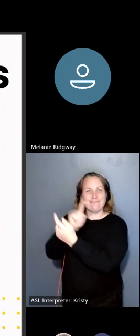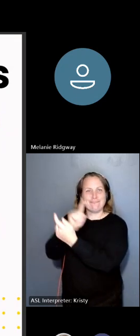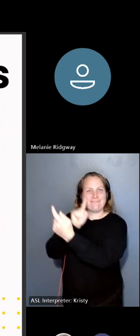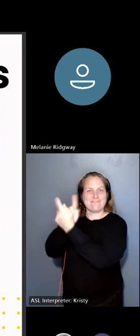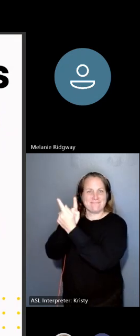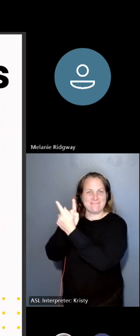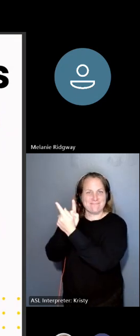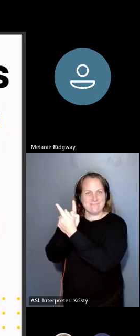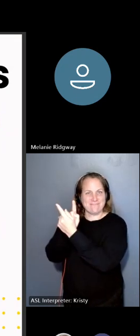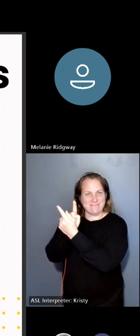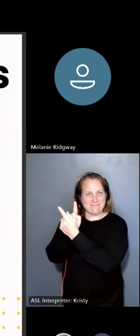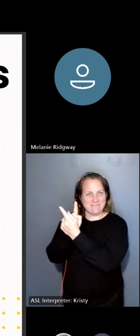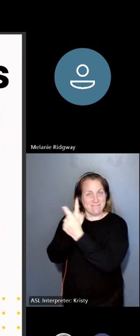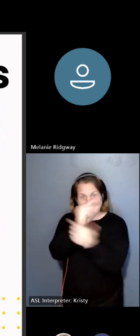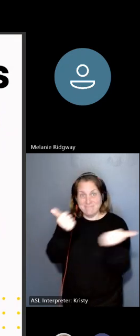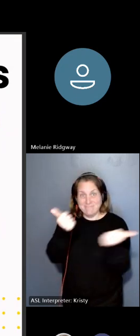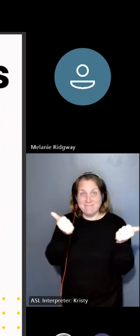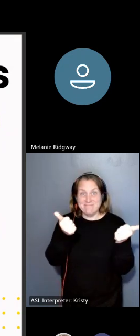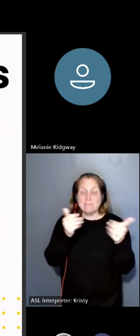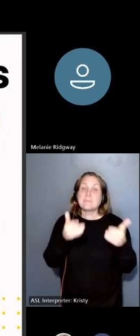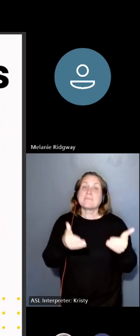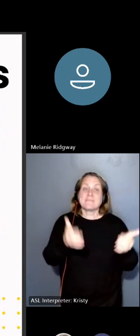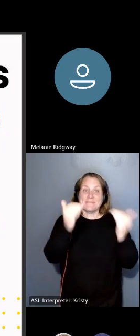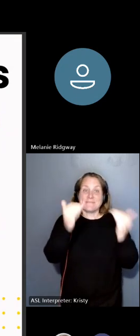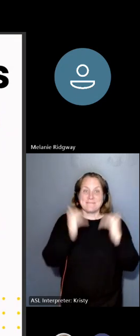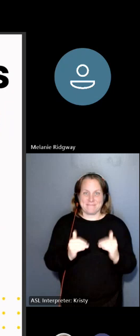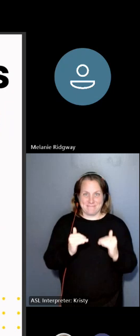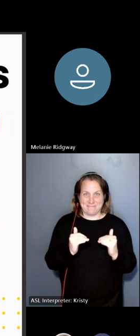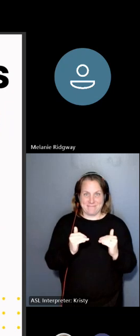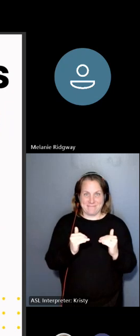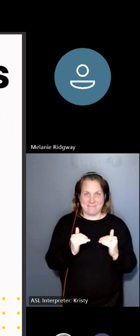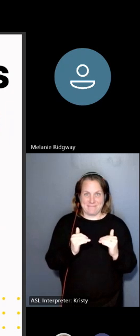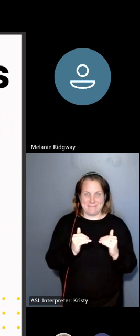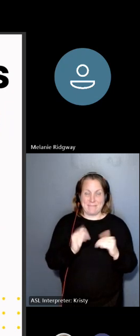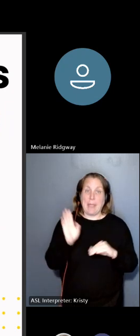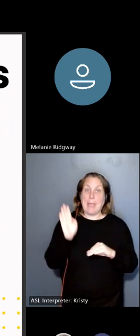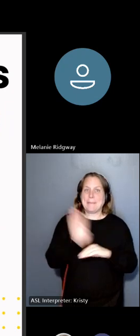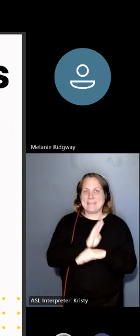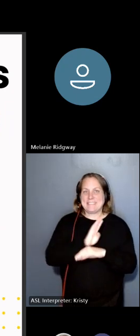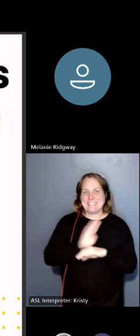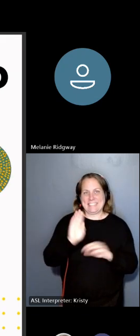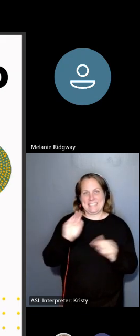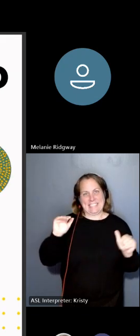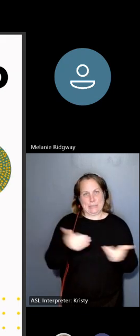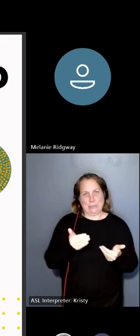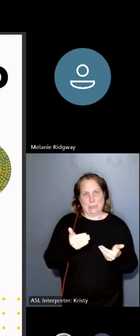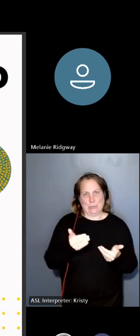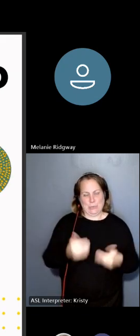Next, business intros. Please forward.